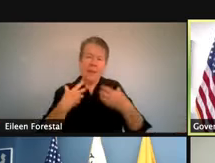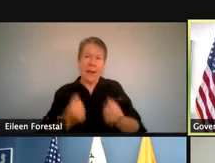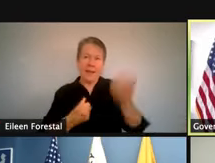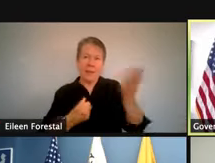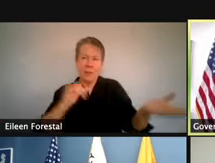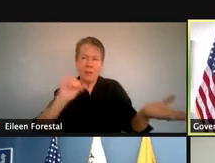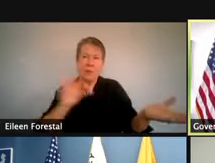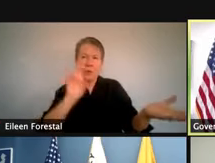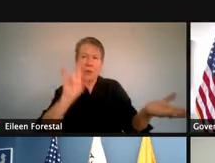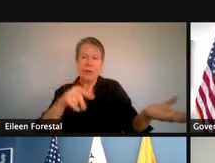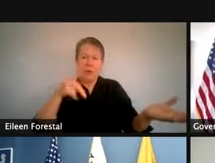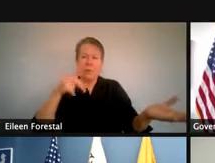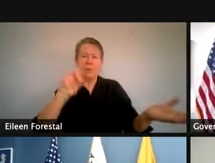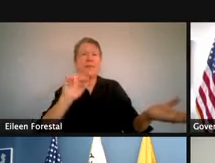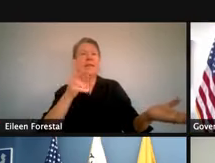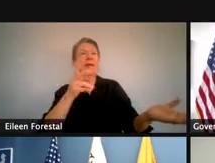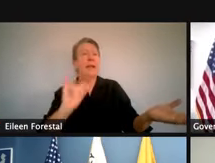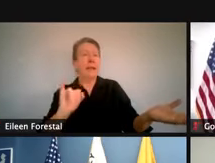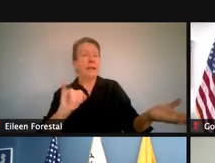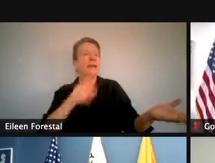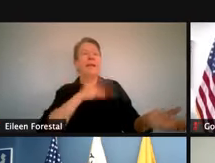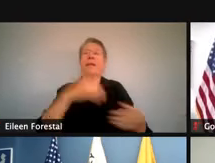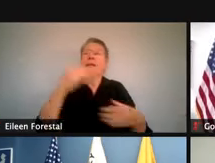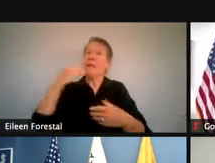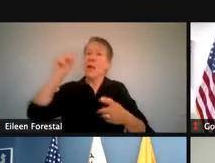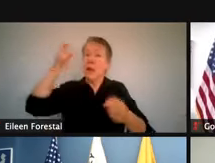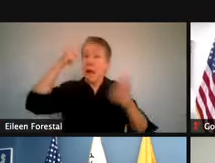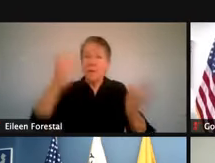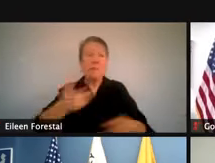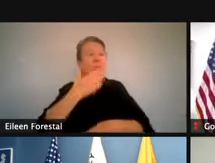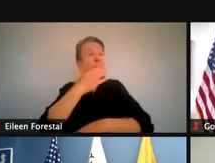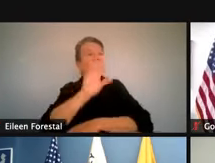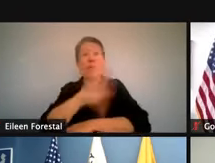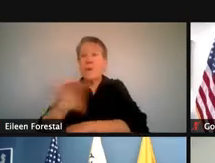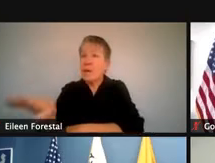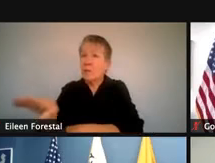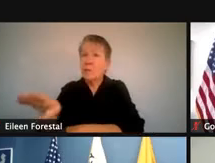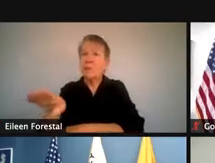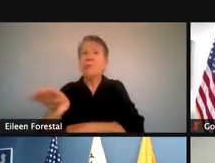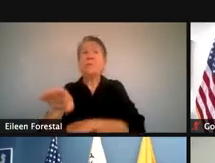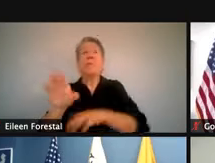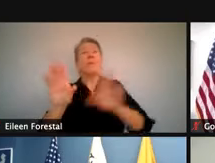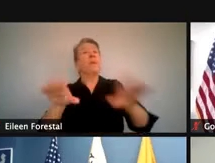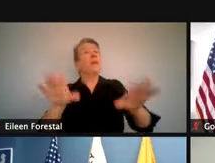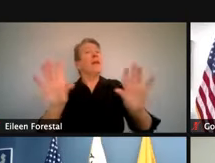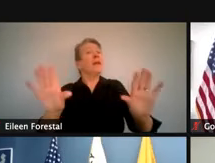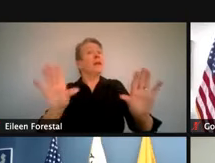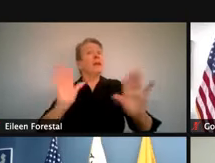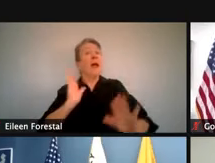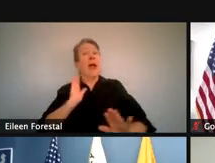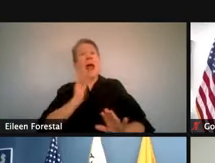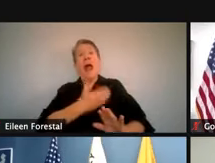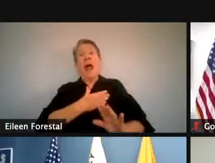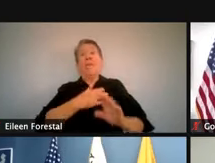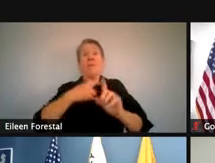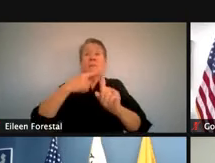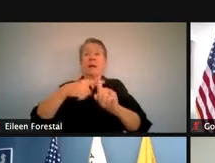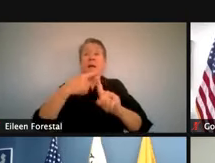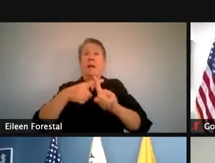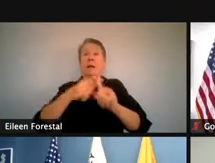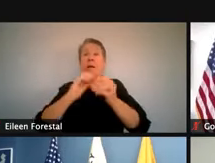Persichilli. Thank you, Governor, and good afternoon. Well, as cases begin to rise in the state, the